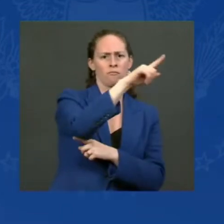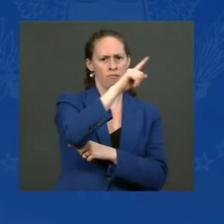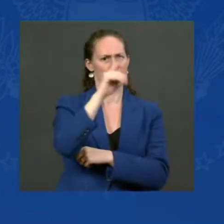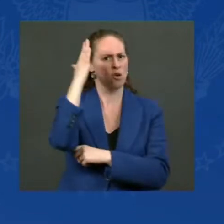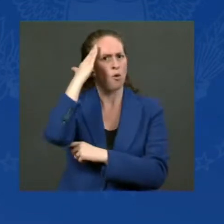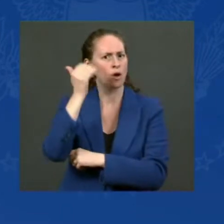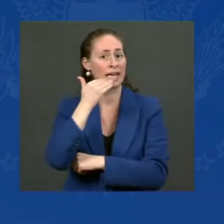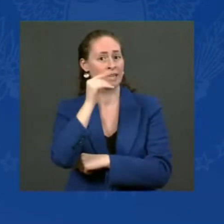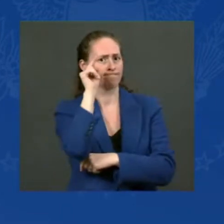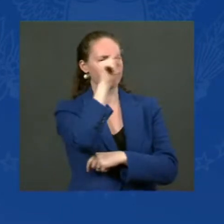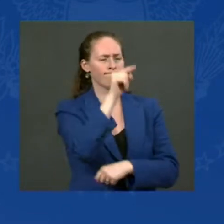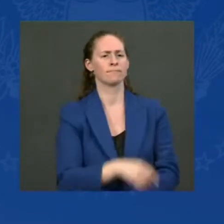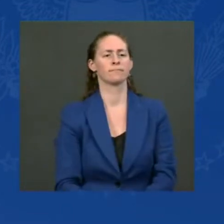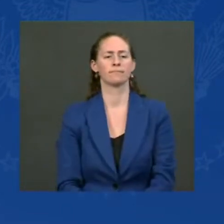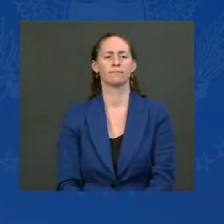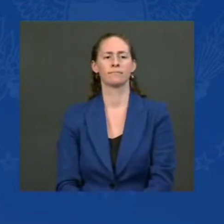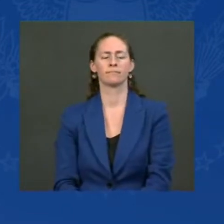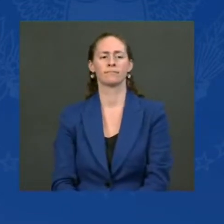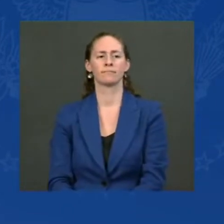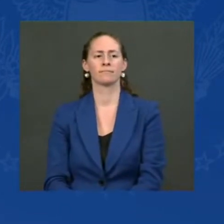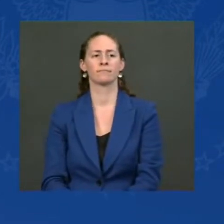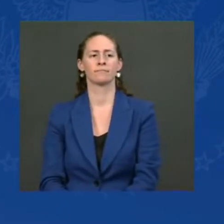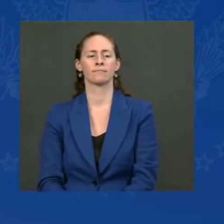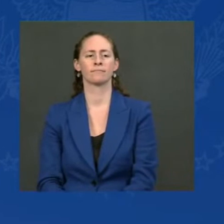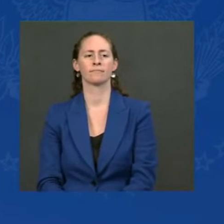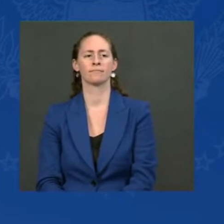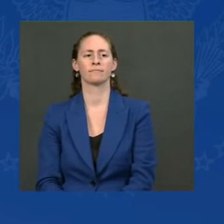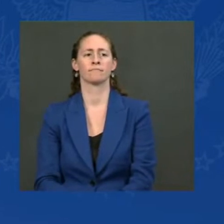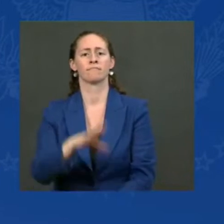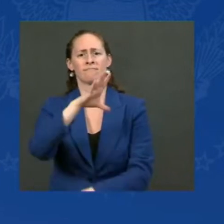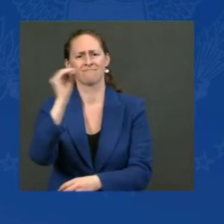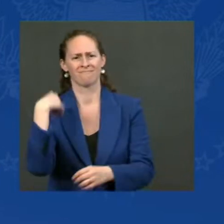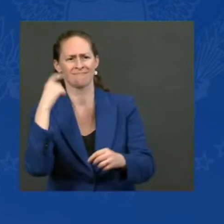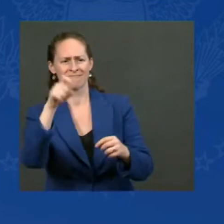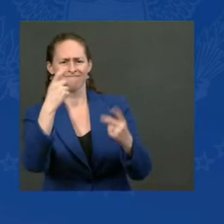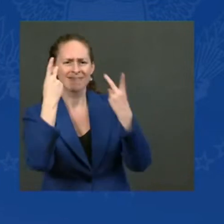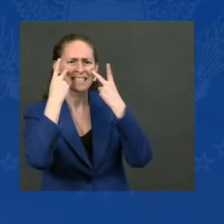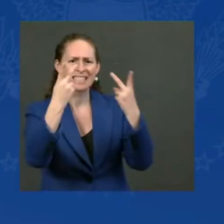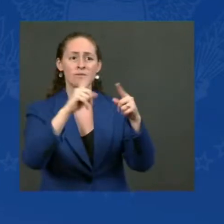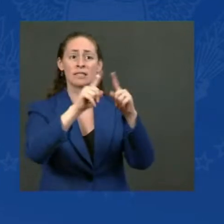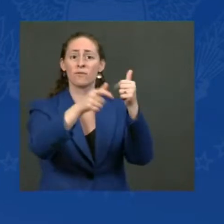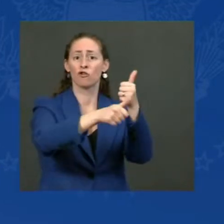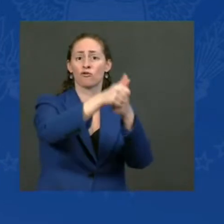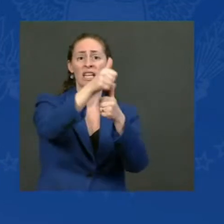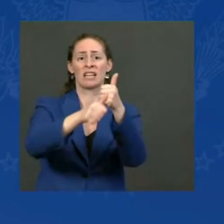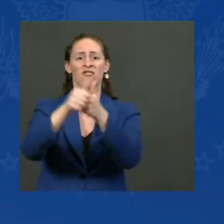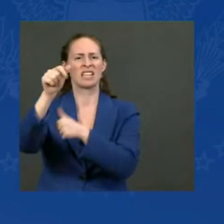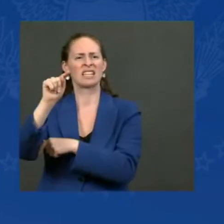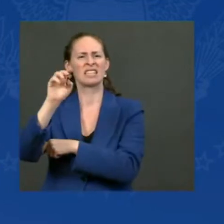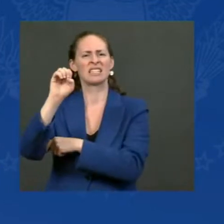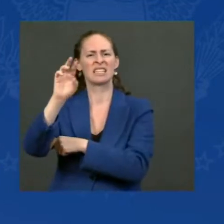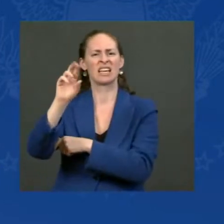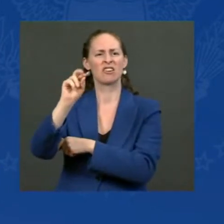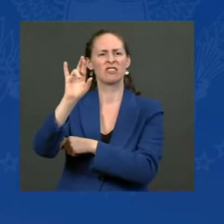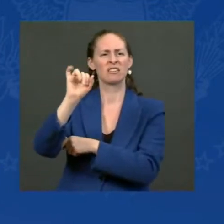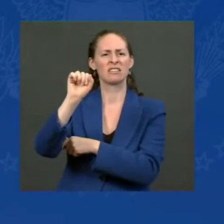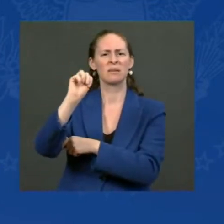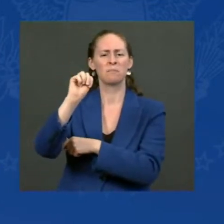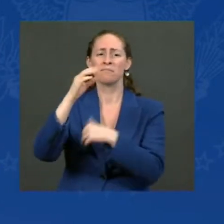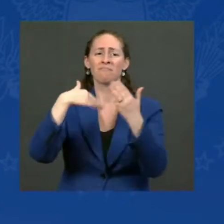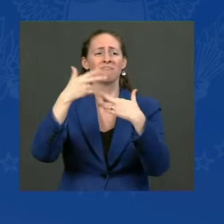We must also remain vigilant to the threat of terror that terrorism poses to all our nations, whether emanating from distant regions of the